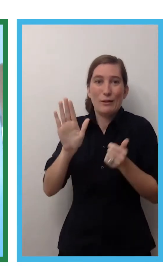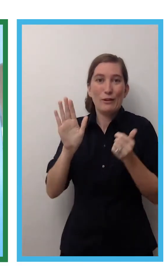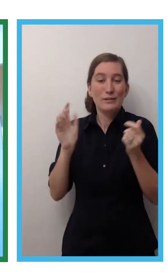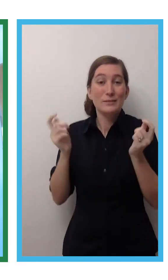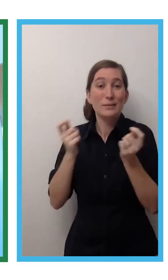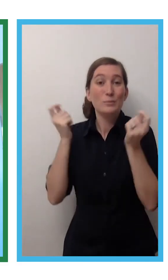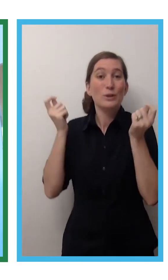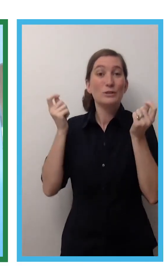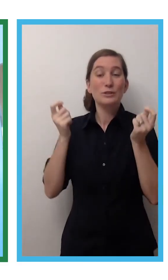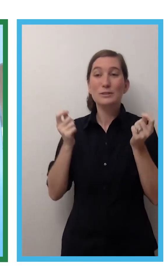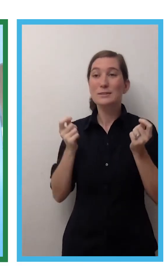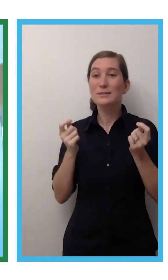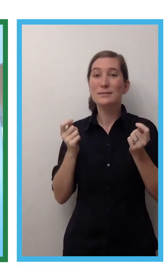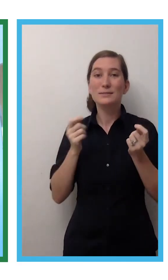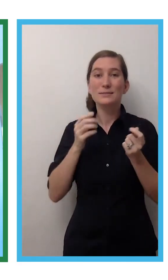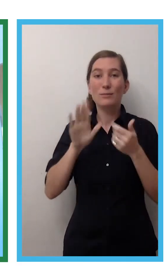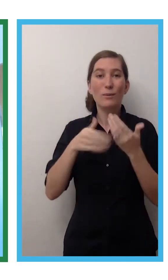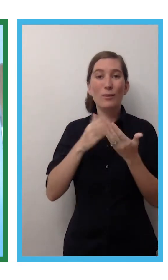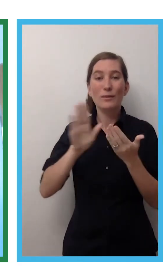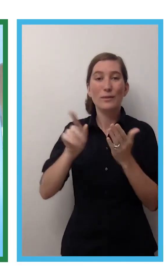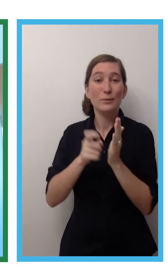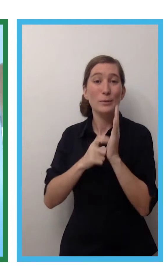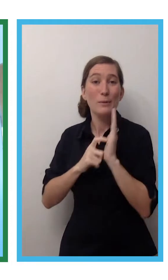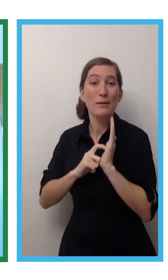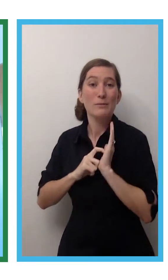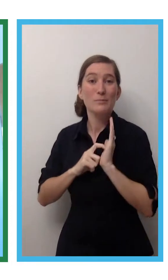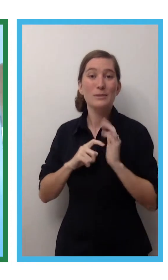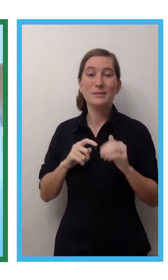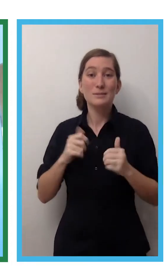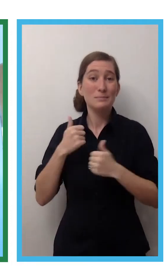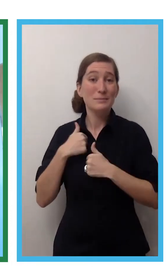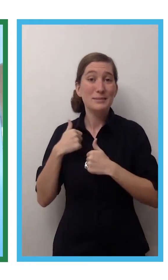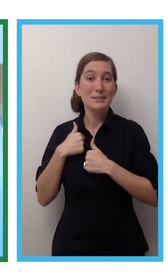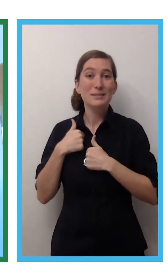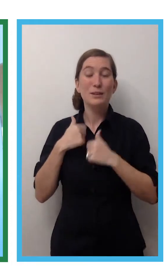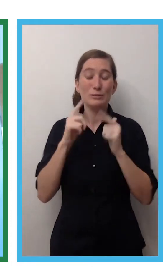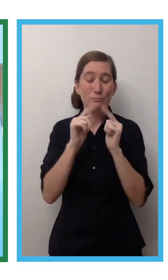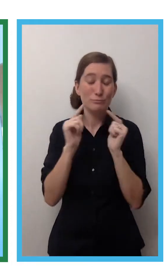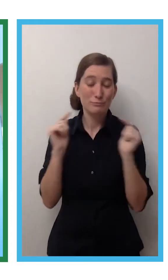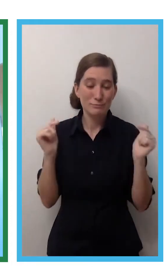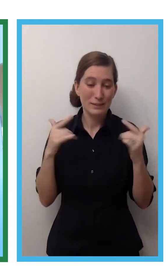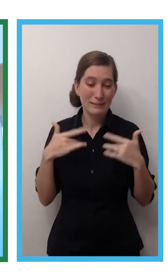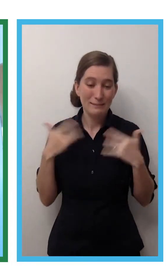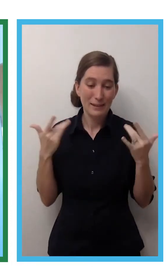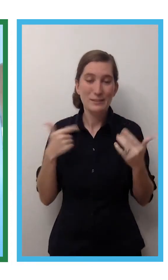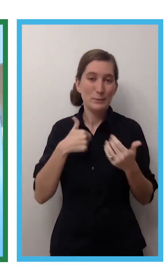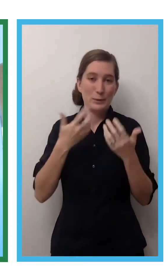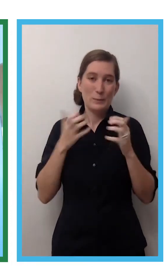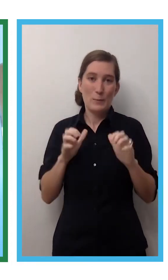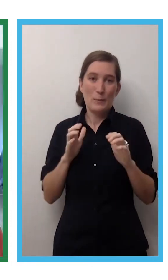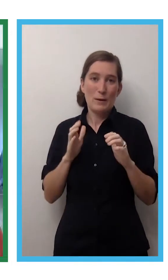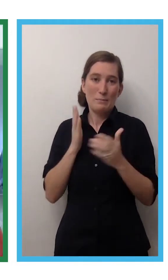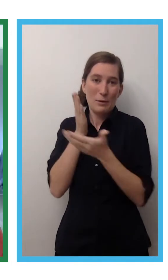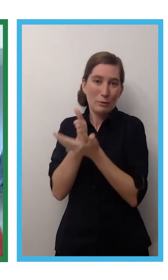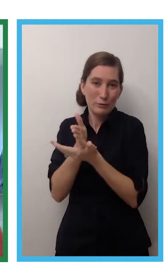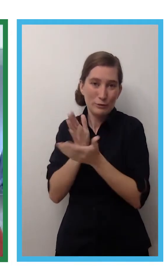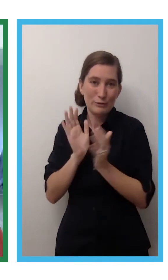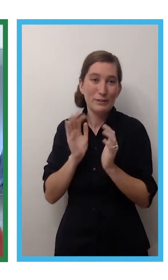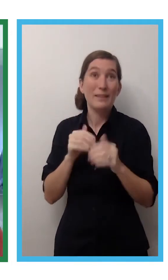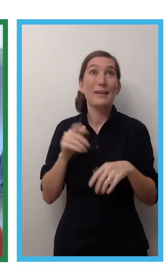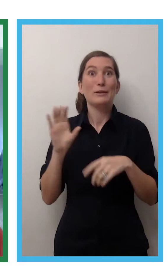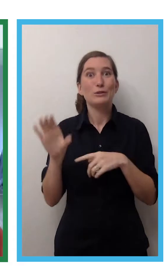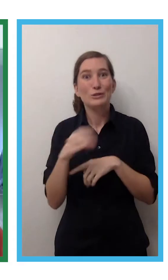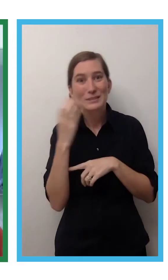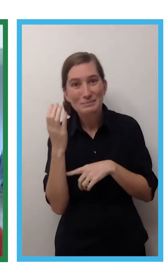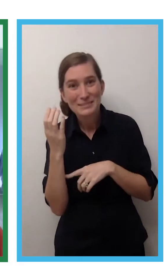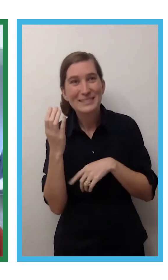requirements for veterans and those in the military. So, and then it was Christmas, and then we had a lot of staff off due to COVID. So here we are, and I